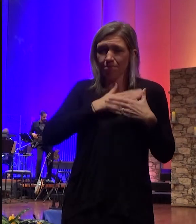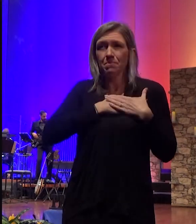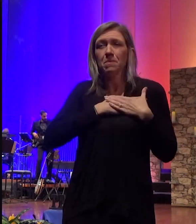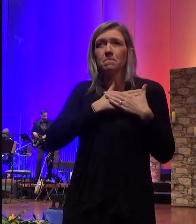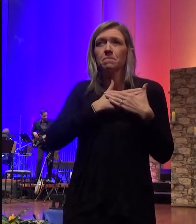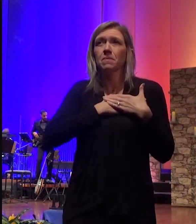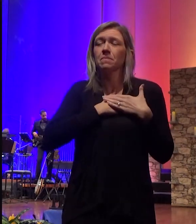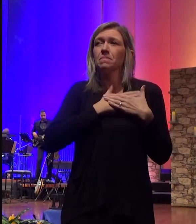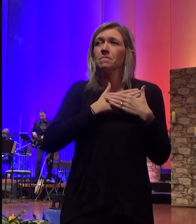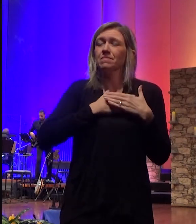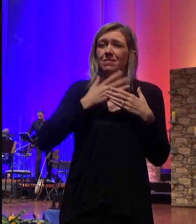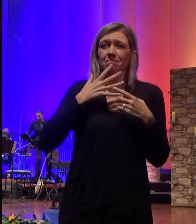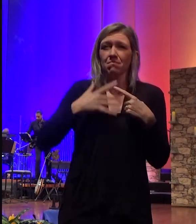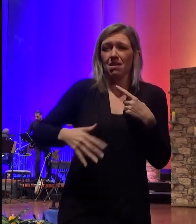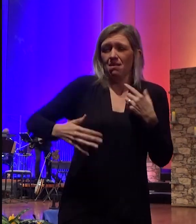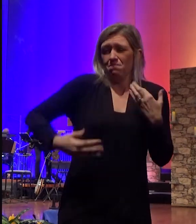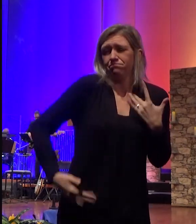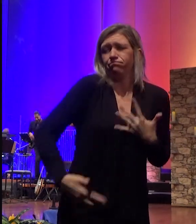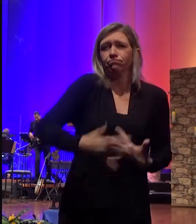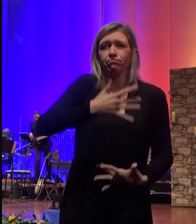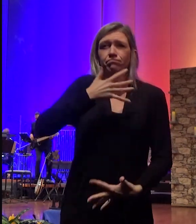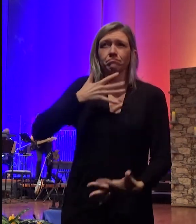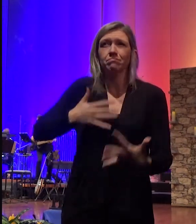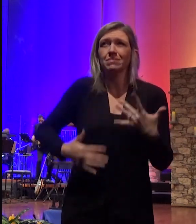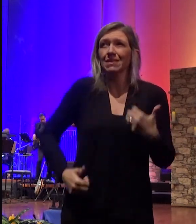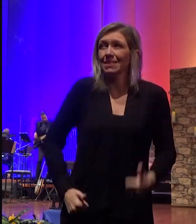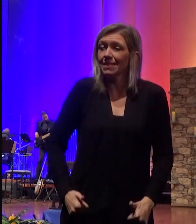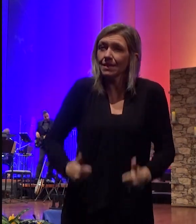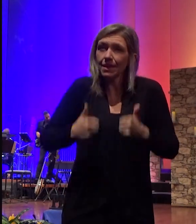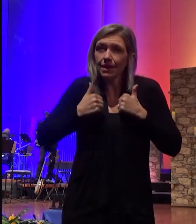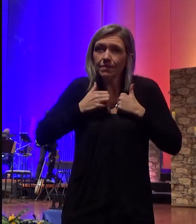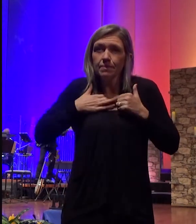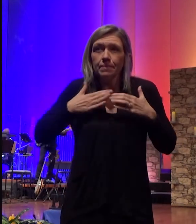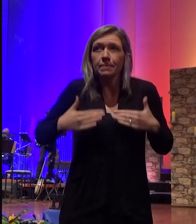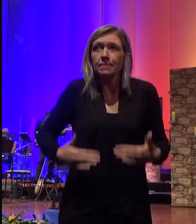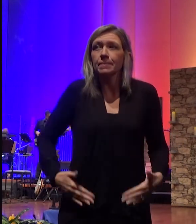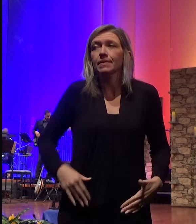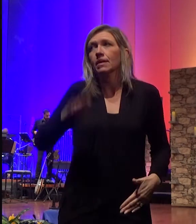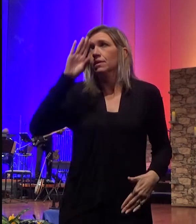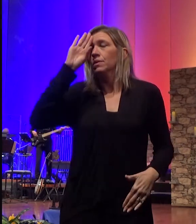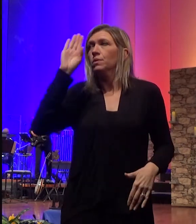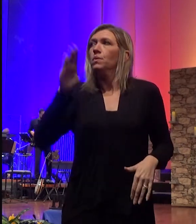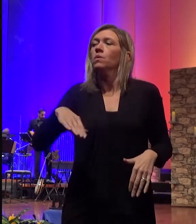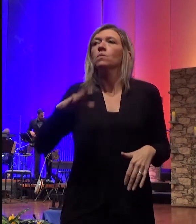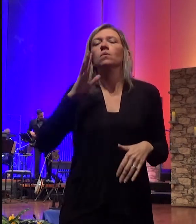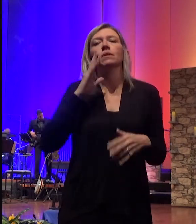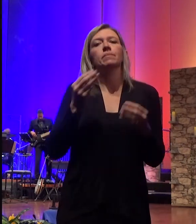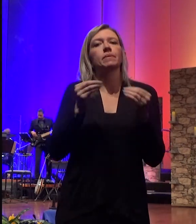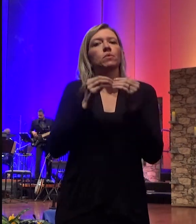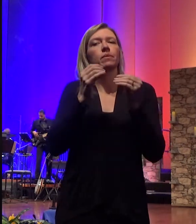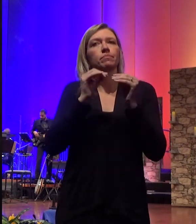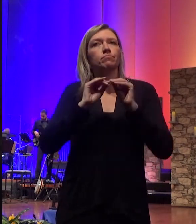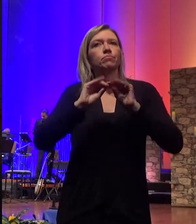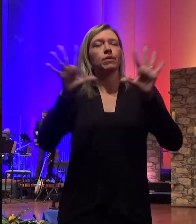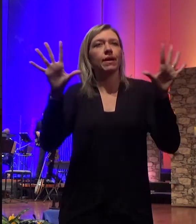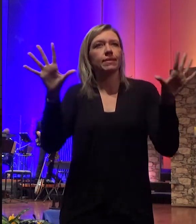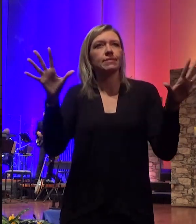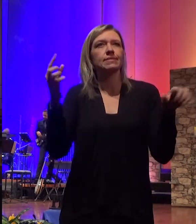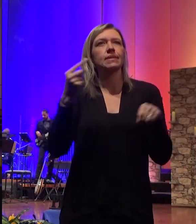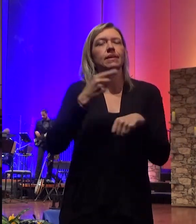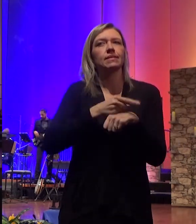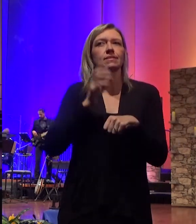The beating of life in my veins. I know there's gonna be some